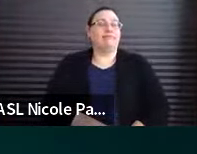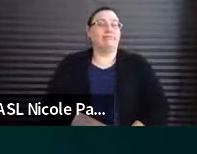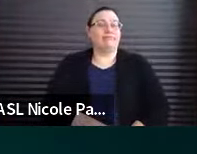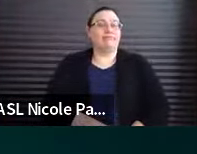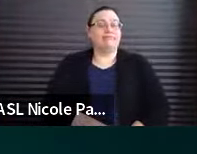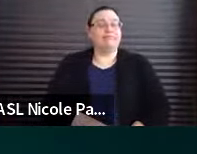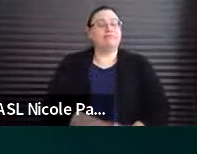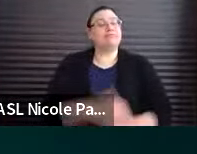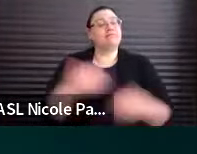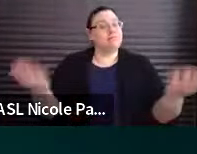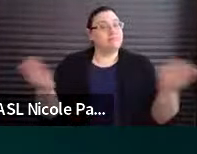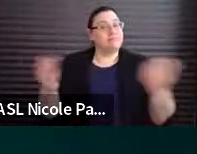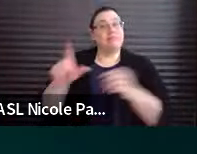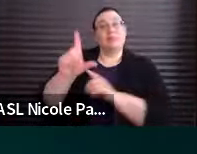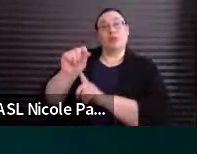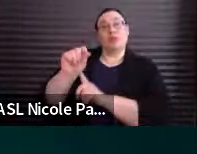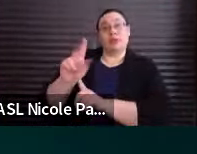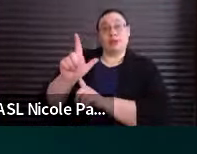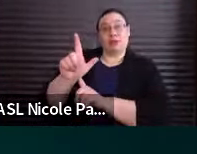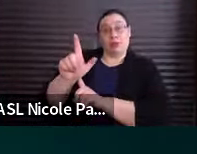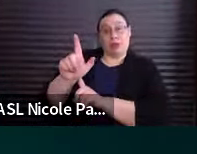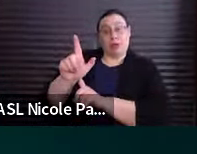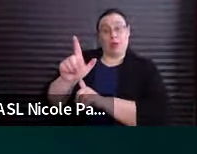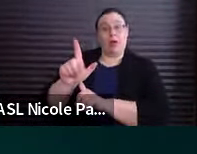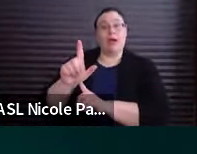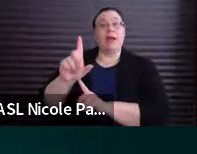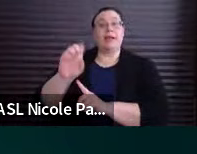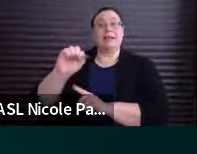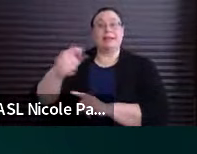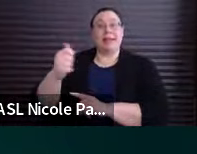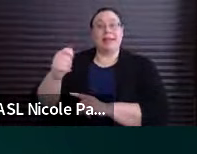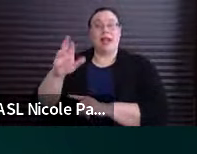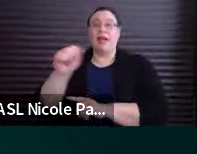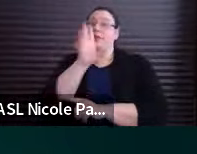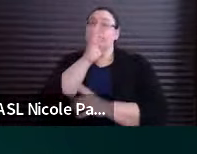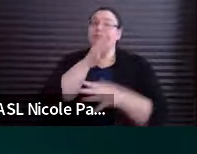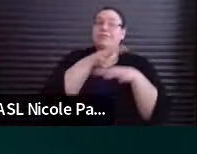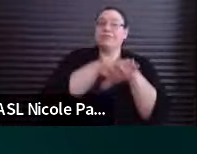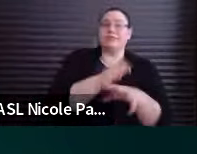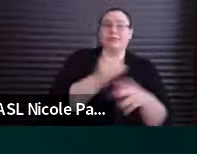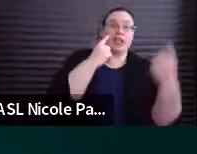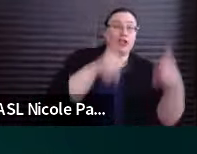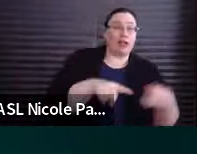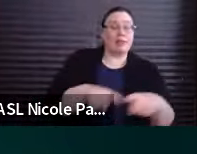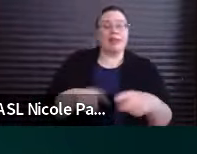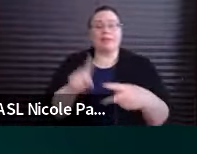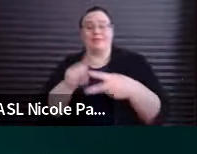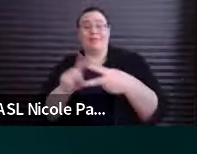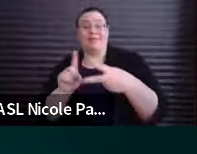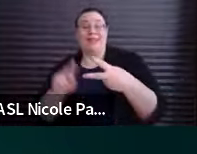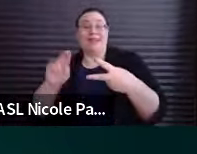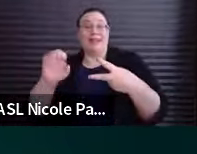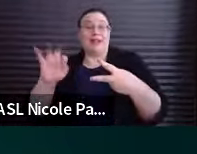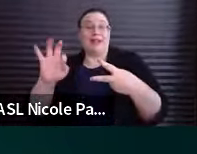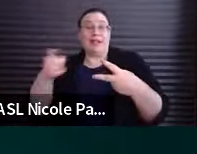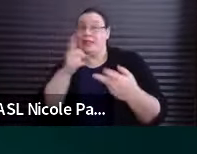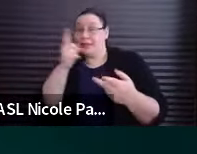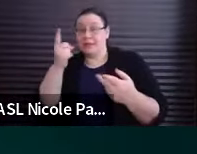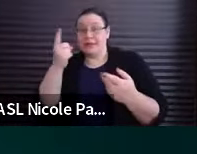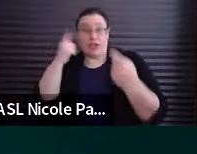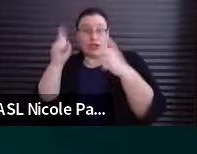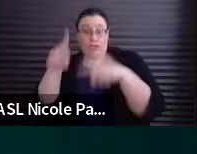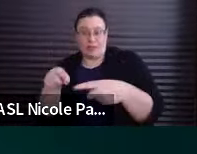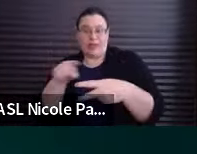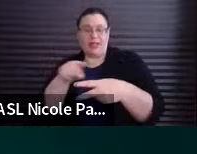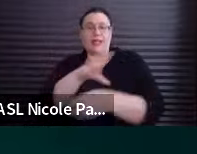The 2021 SAG-AFTRA dubbing agreement and the Netflix agreements cover the following 3 categories: